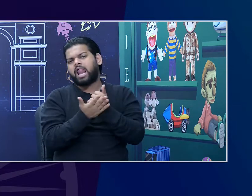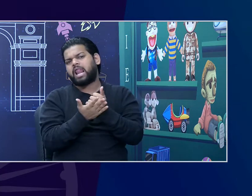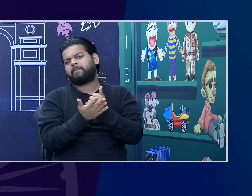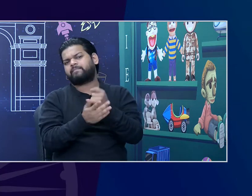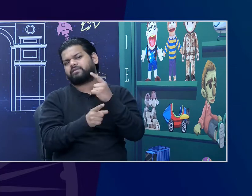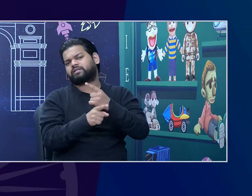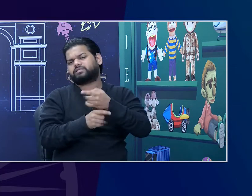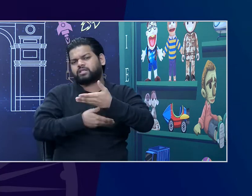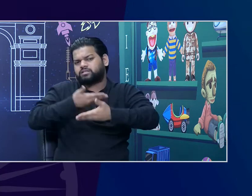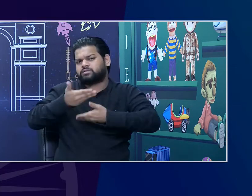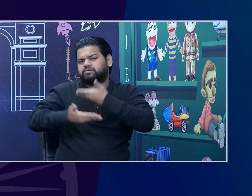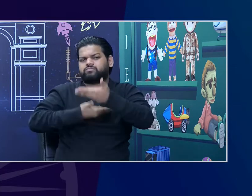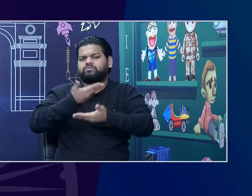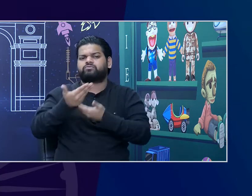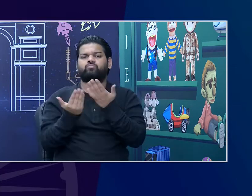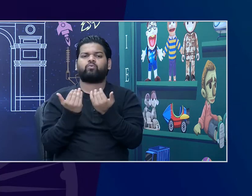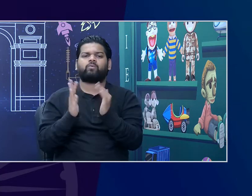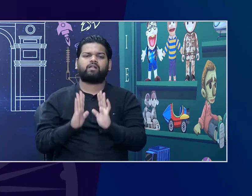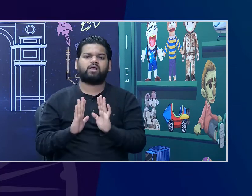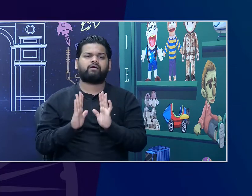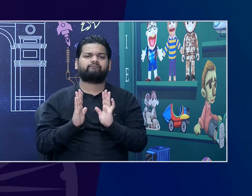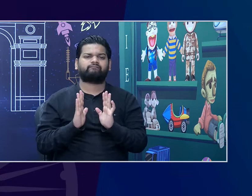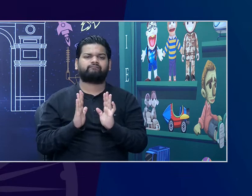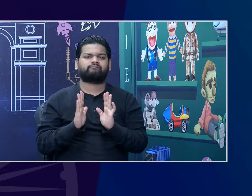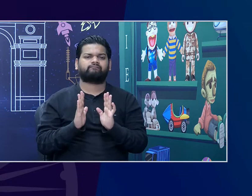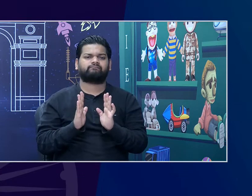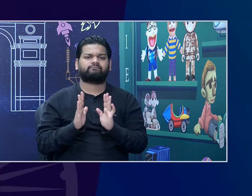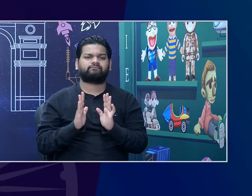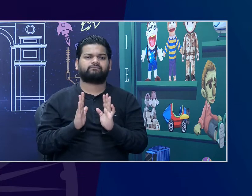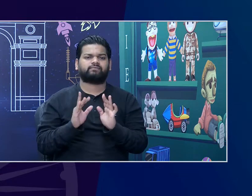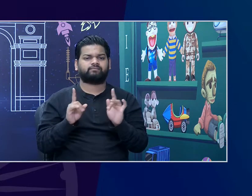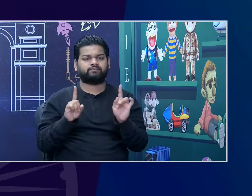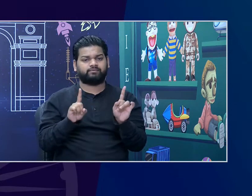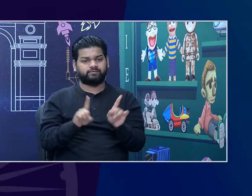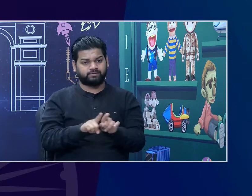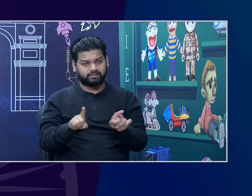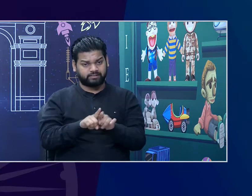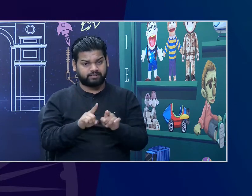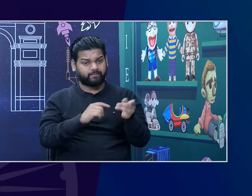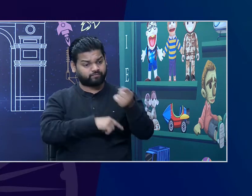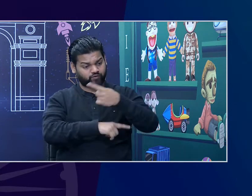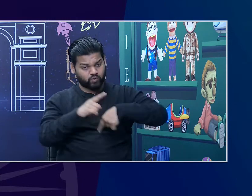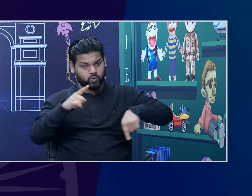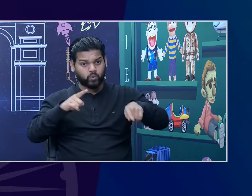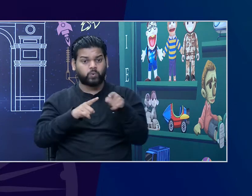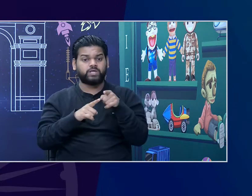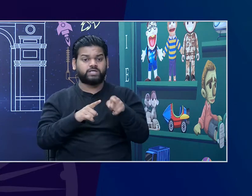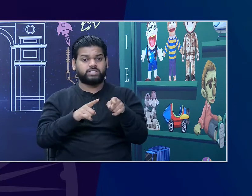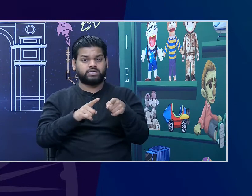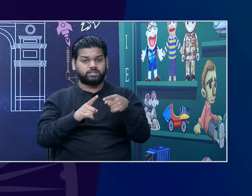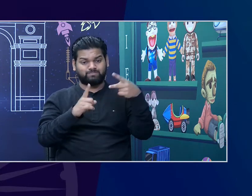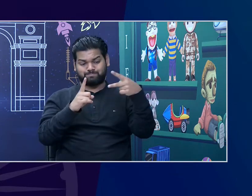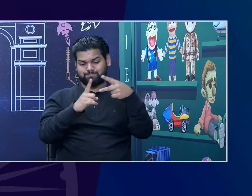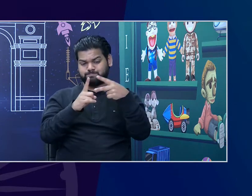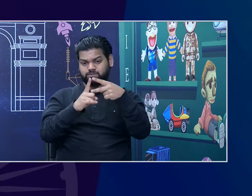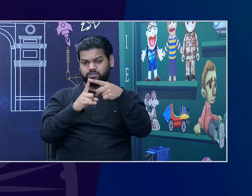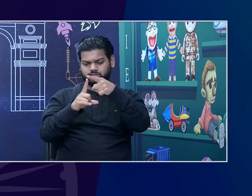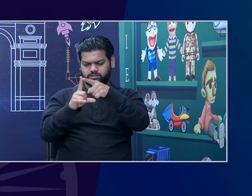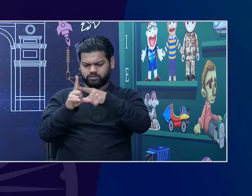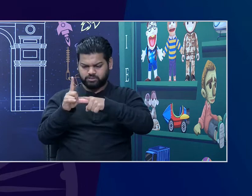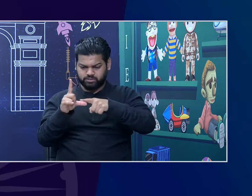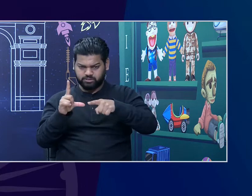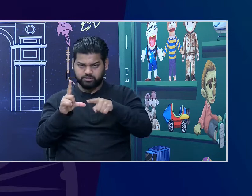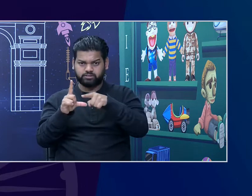better way. And we will consider the sides and angles of this right triangle to study about